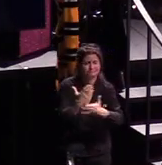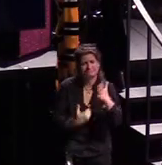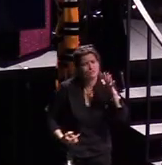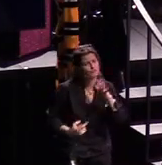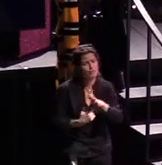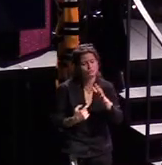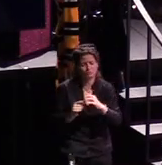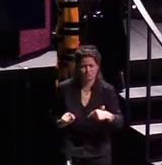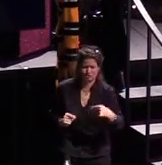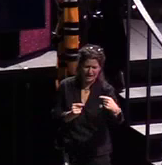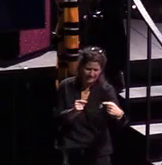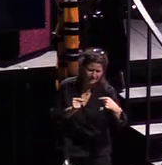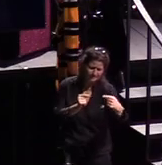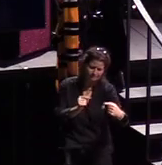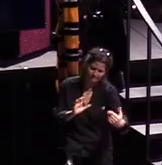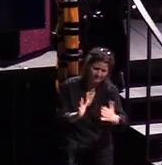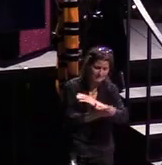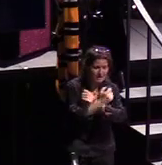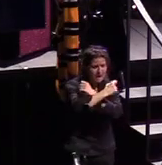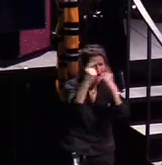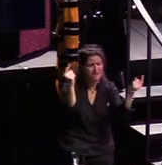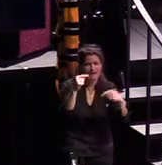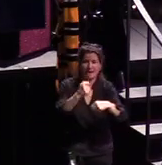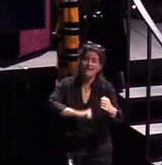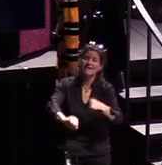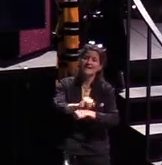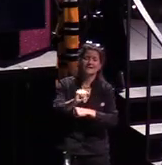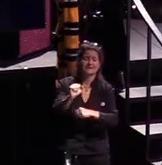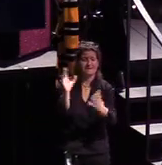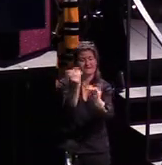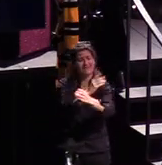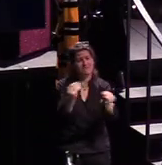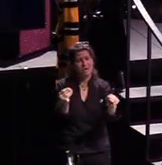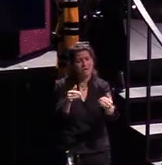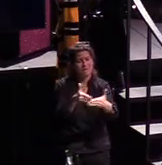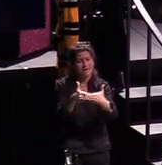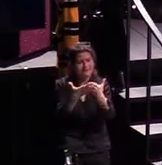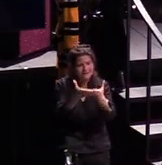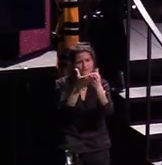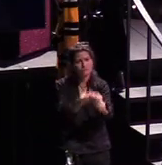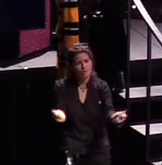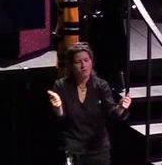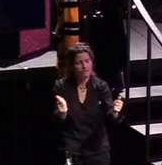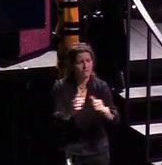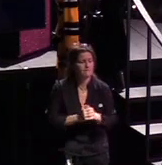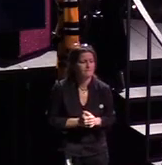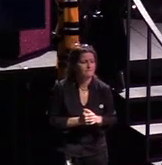damaging ideas whiskey and dissolving let's get these invisible barriers sausage I urge you